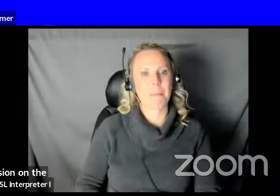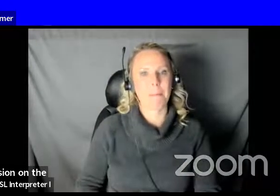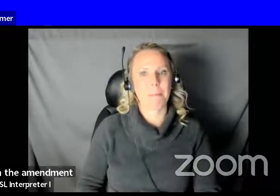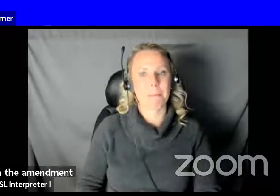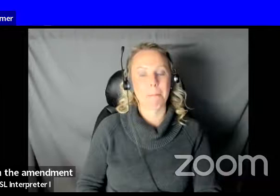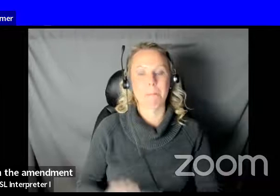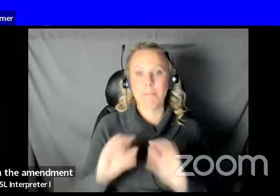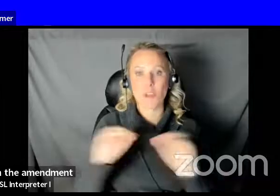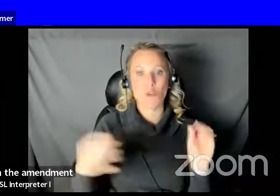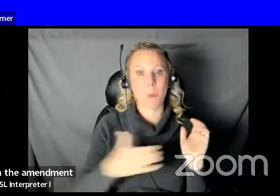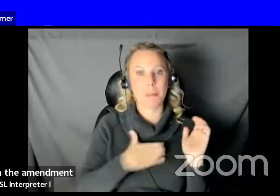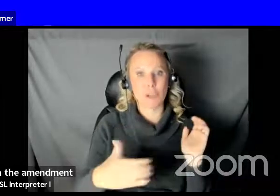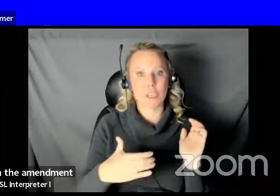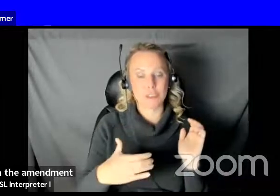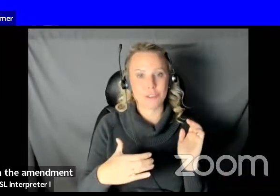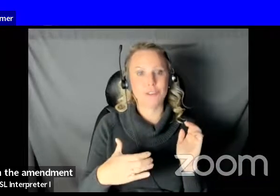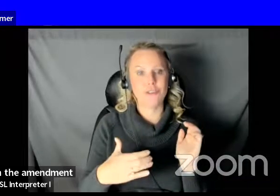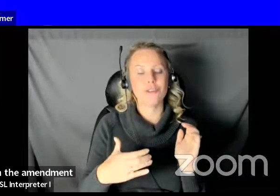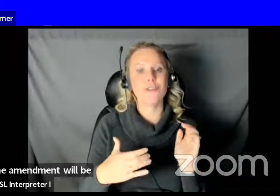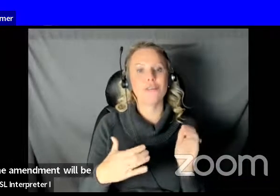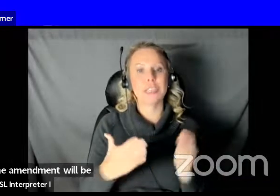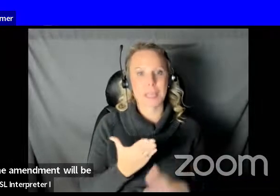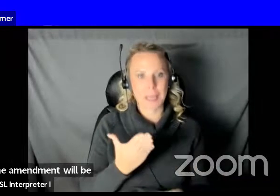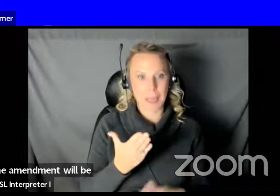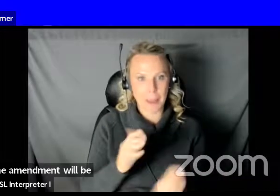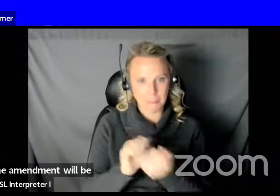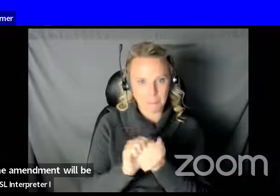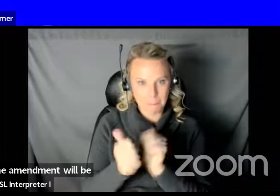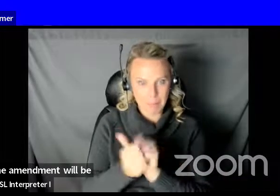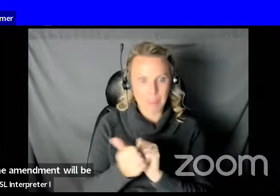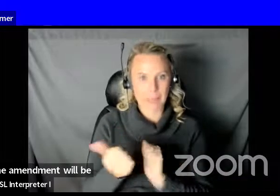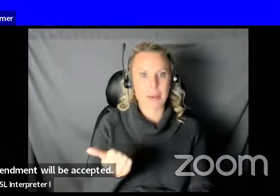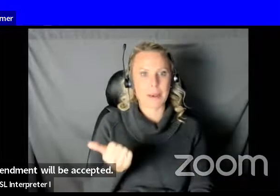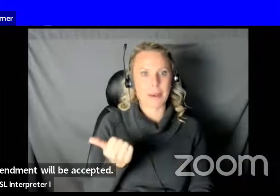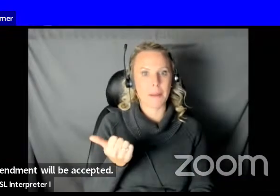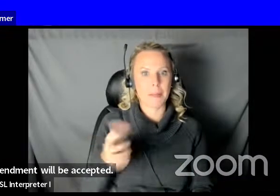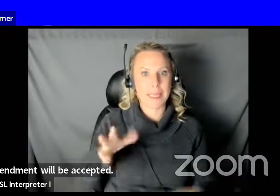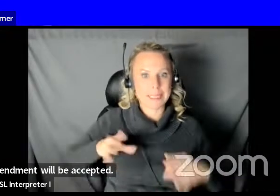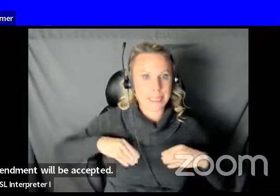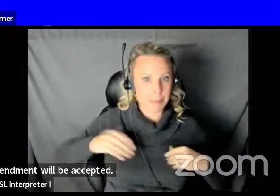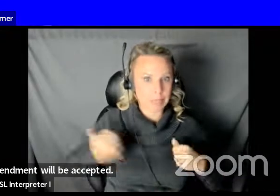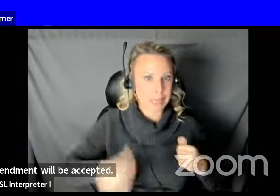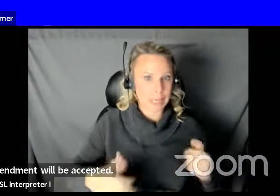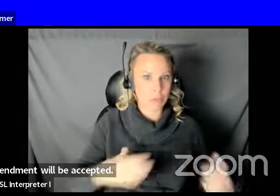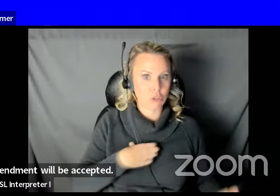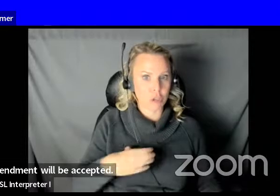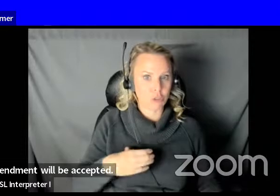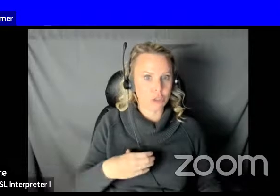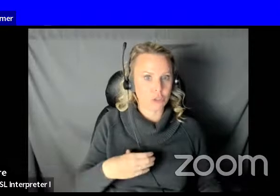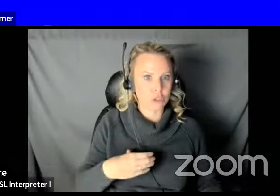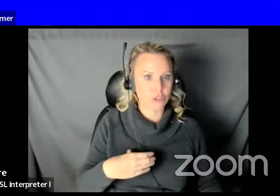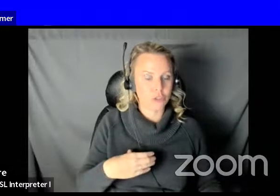If there's no objection, the amendment will be accepted. Is there objection?